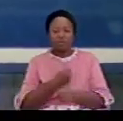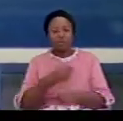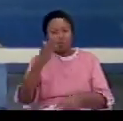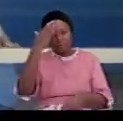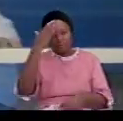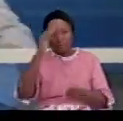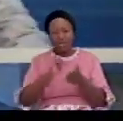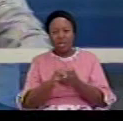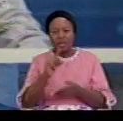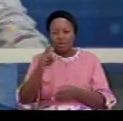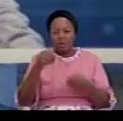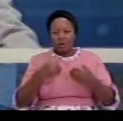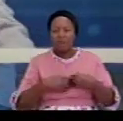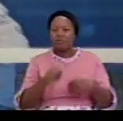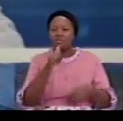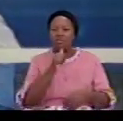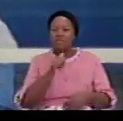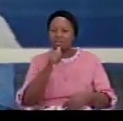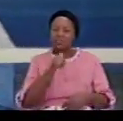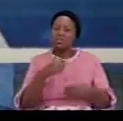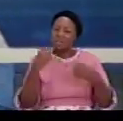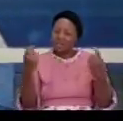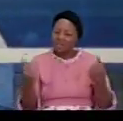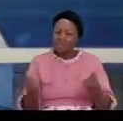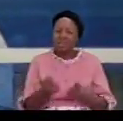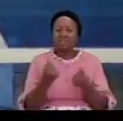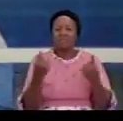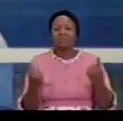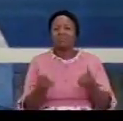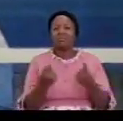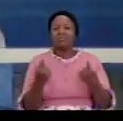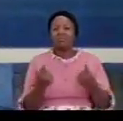have secret abomination.